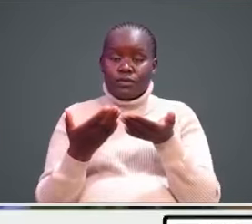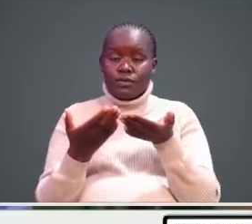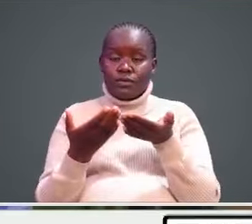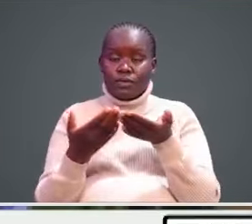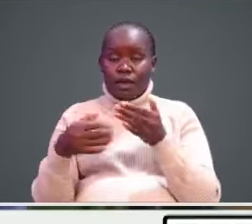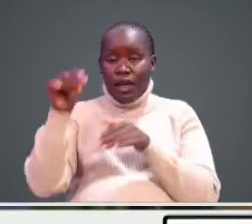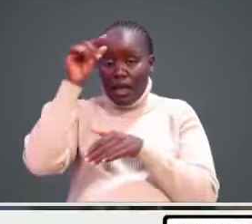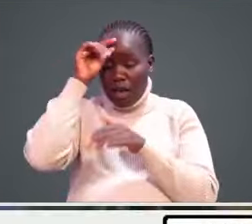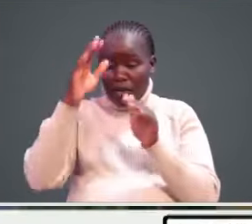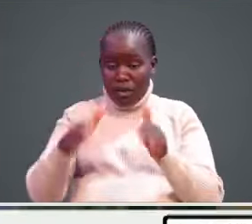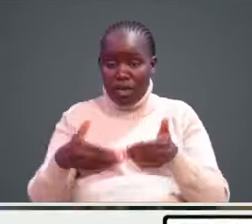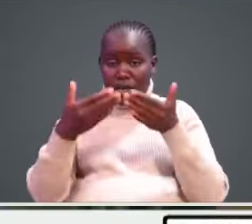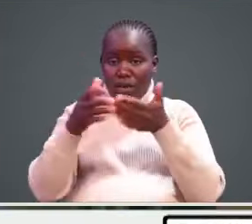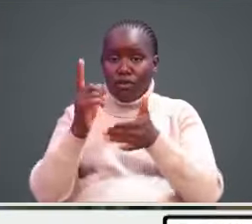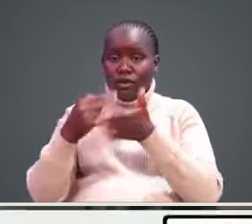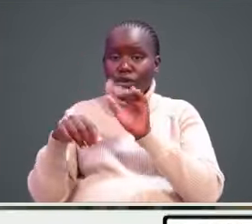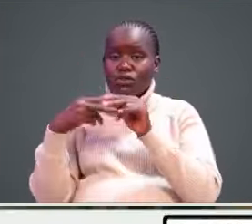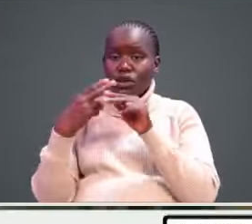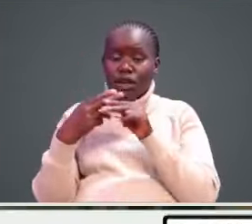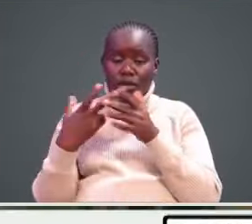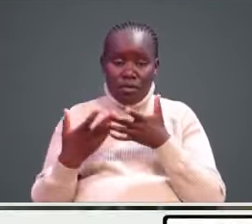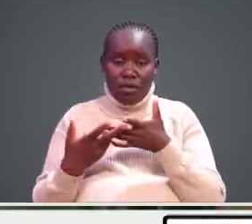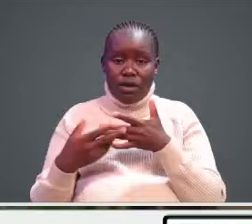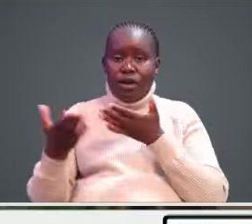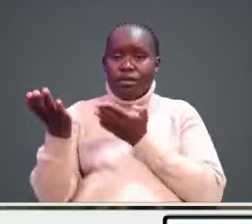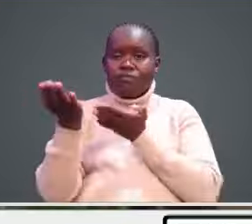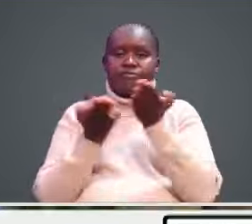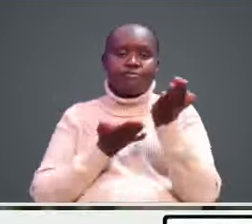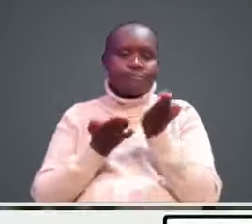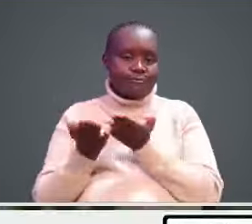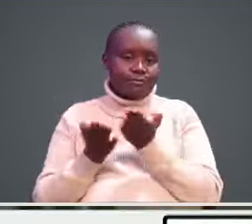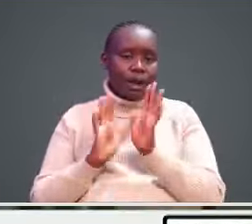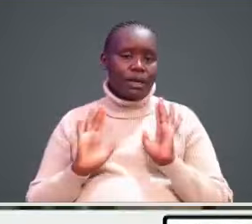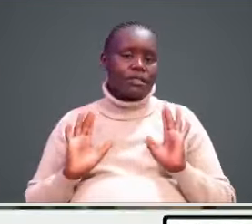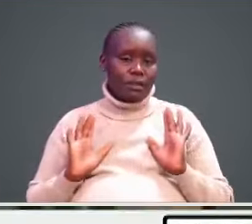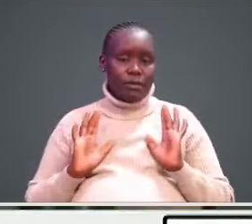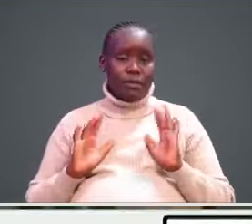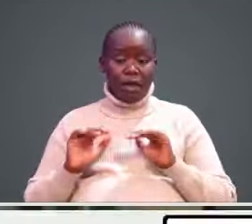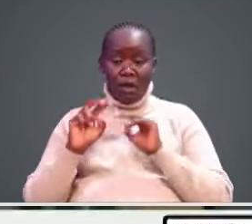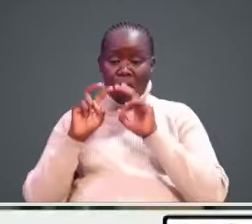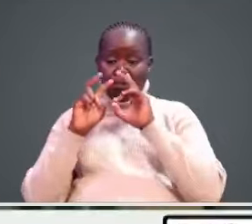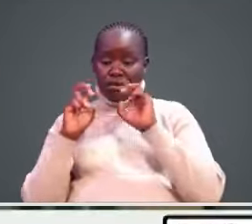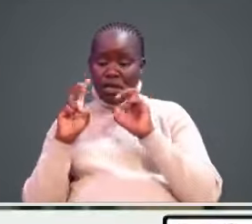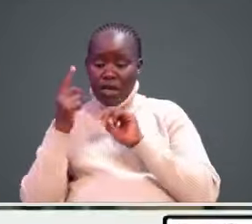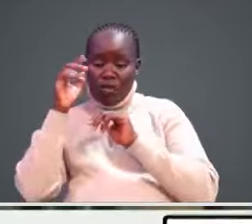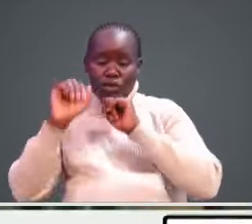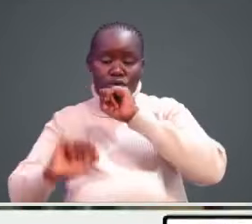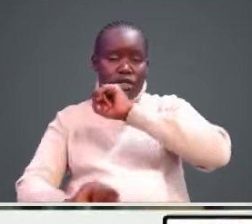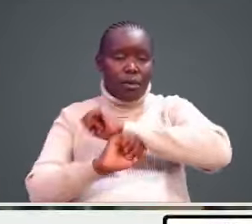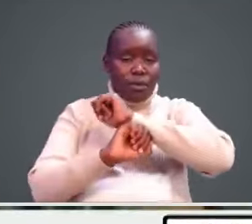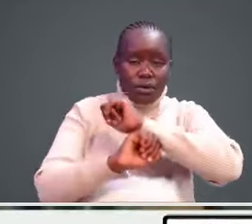the government provides what we call services. Look for sponsorships.